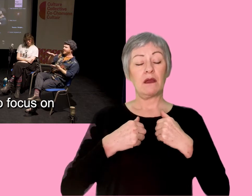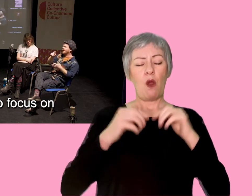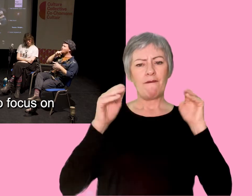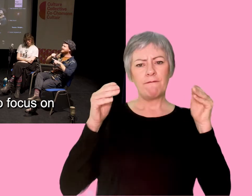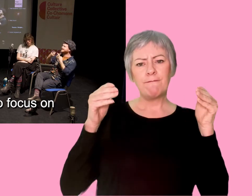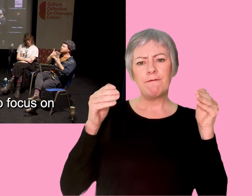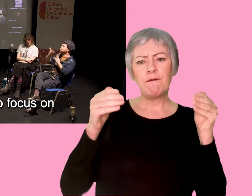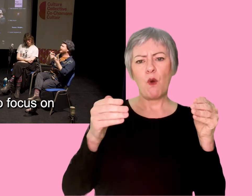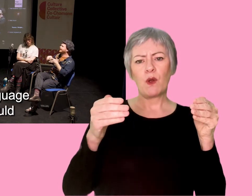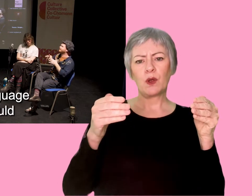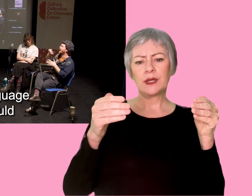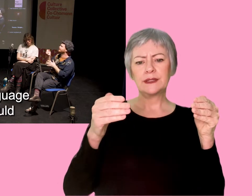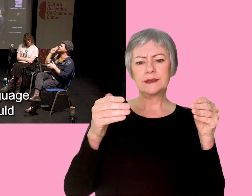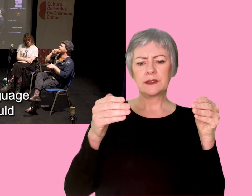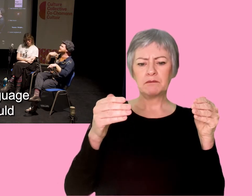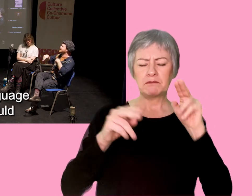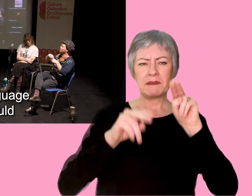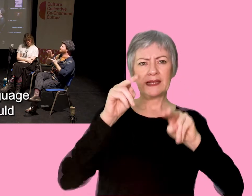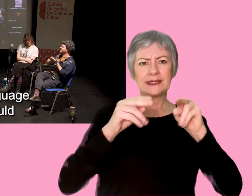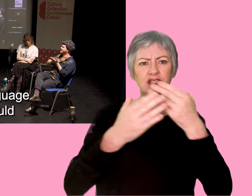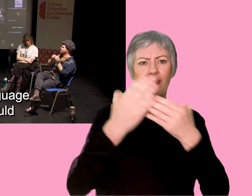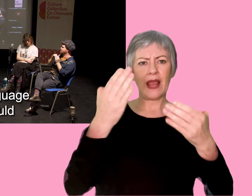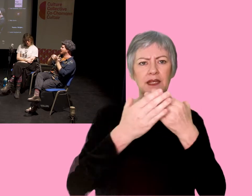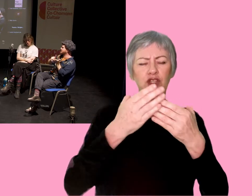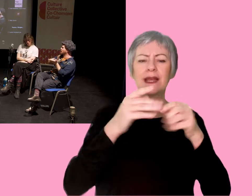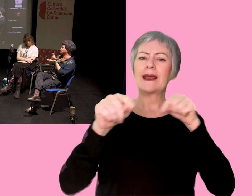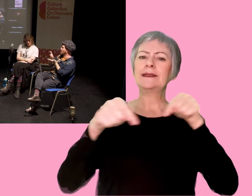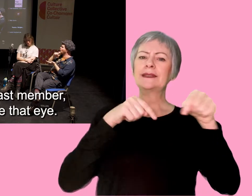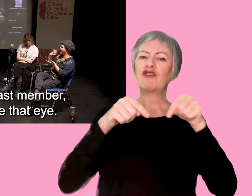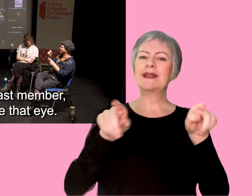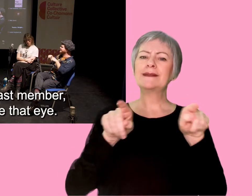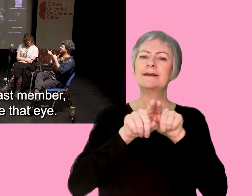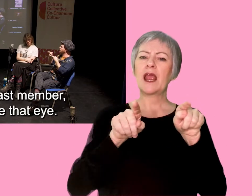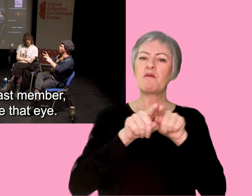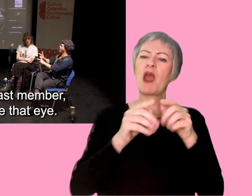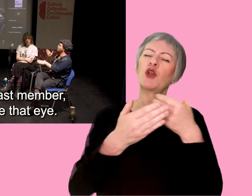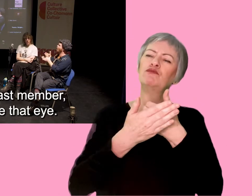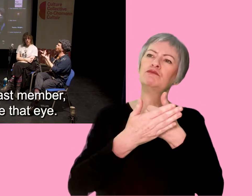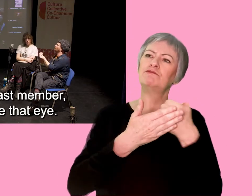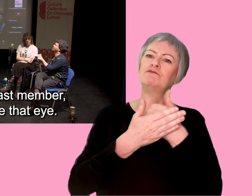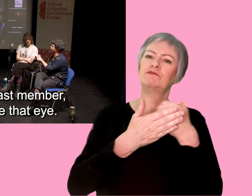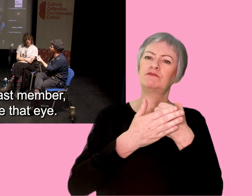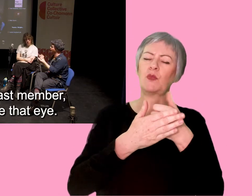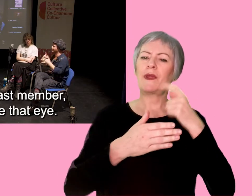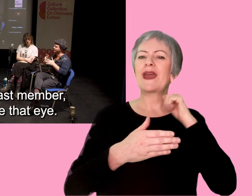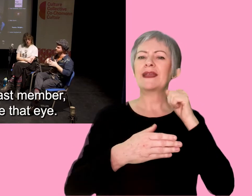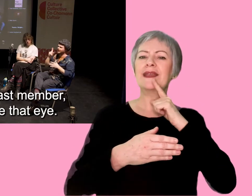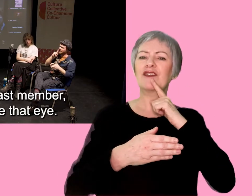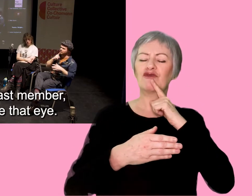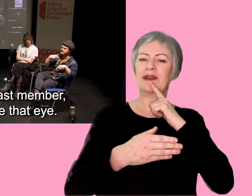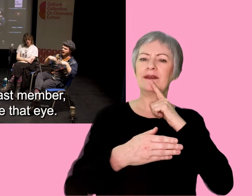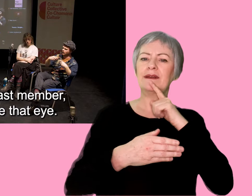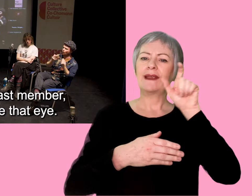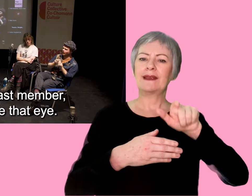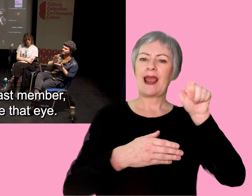focus on assessing that language as a director would, normally with a hearing cast member,